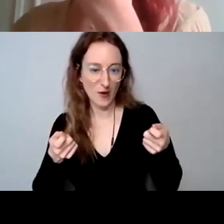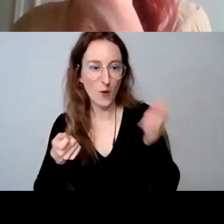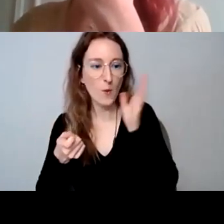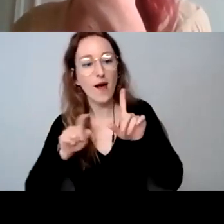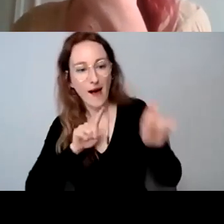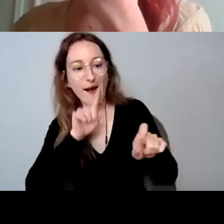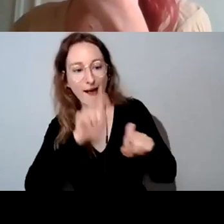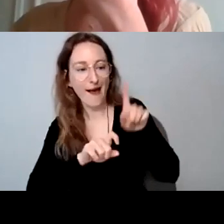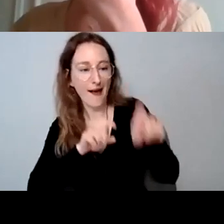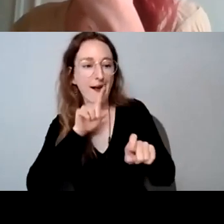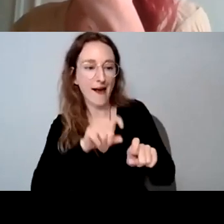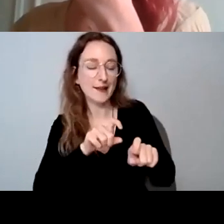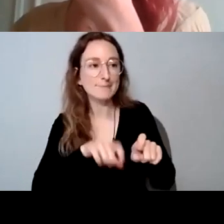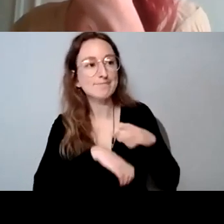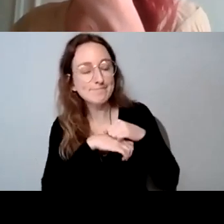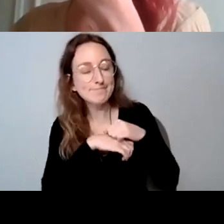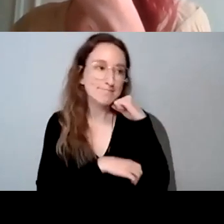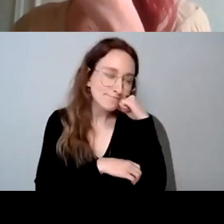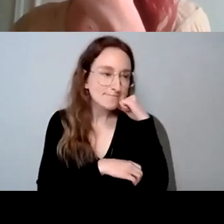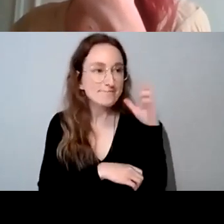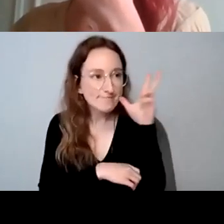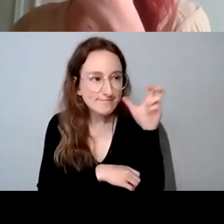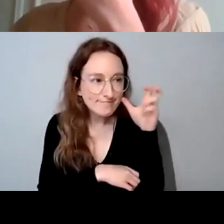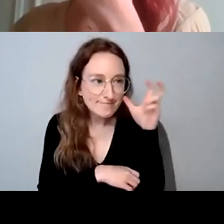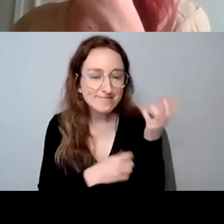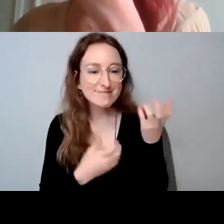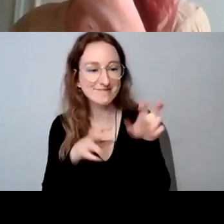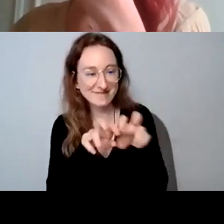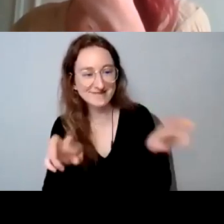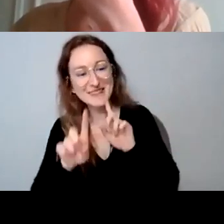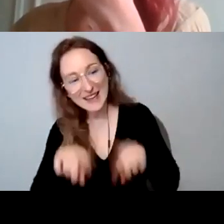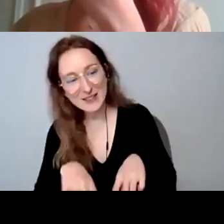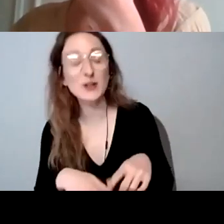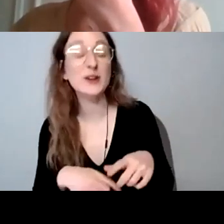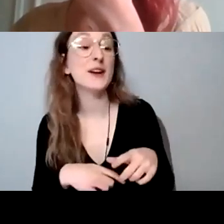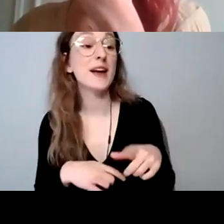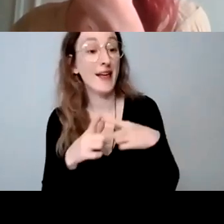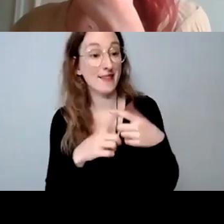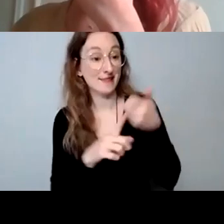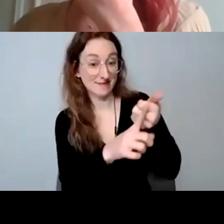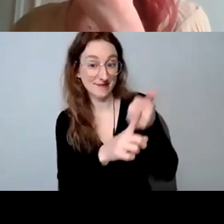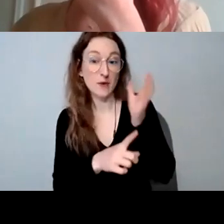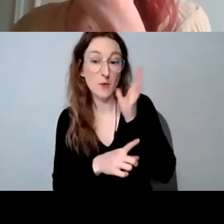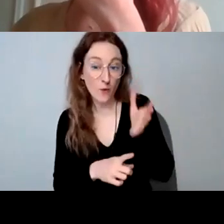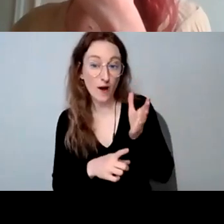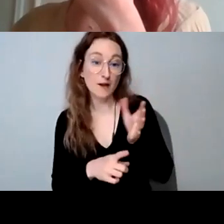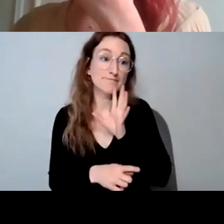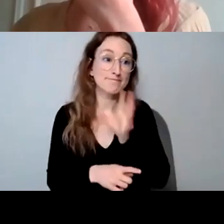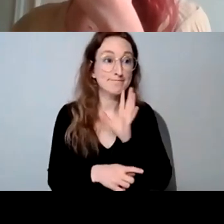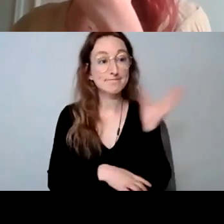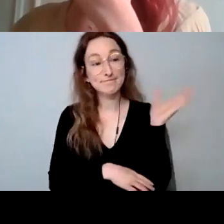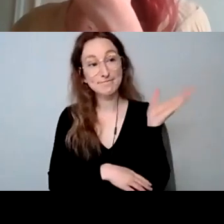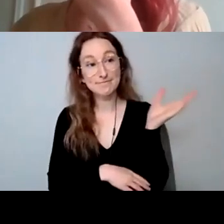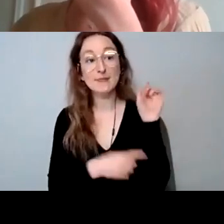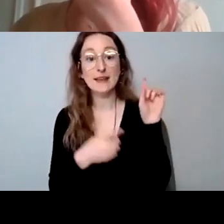questions and listen to the discussion among our panelists. And then they will speak until the top of the hour, at